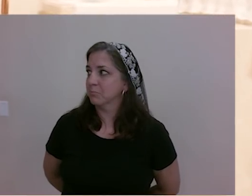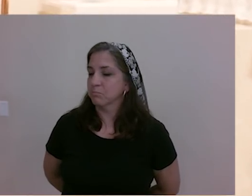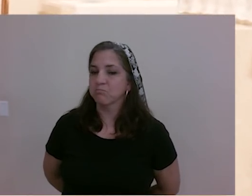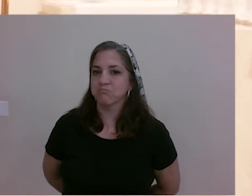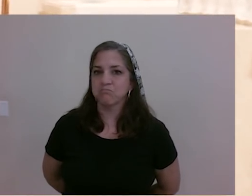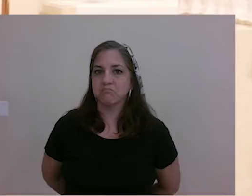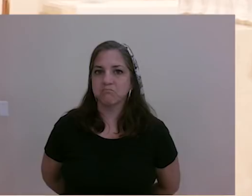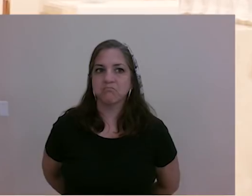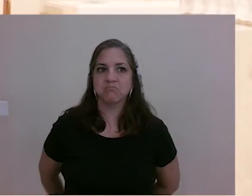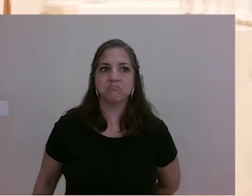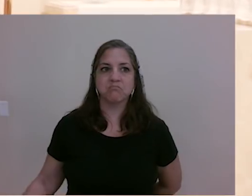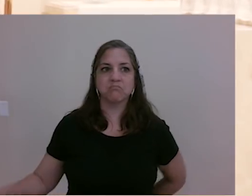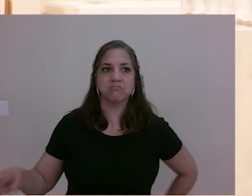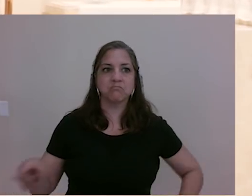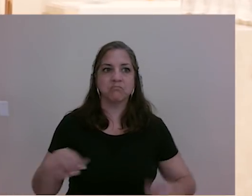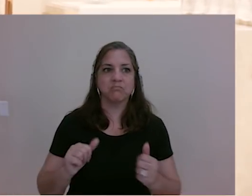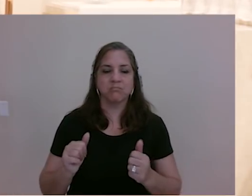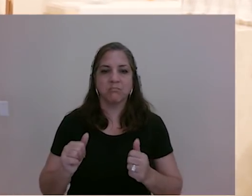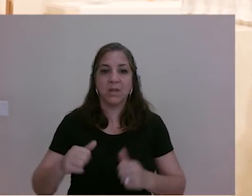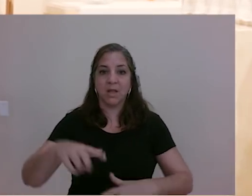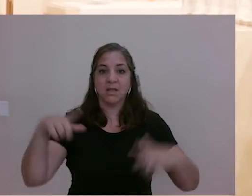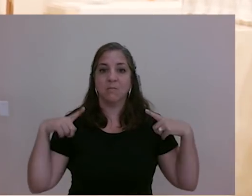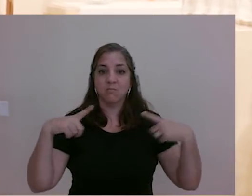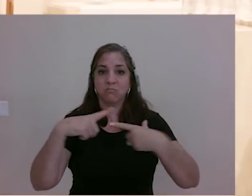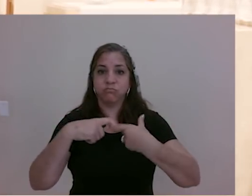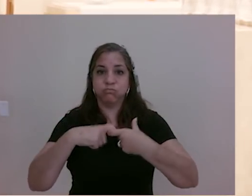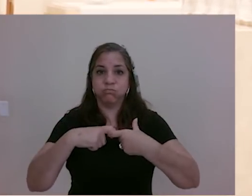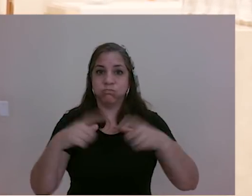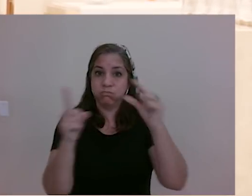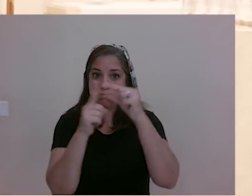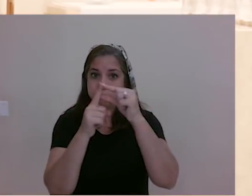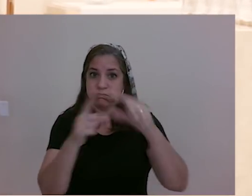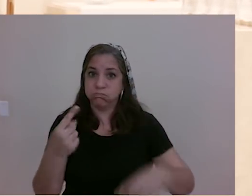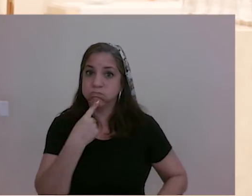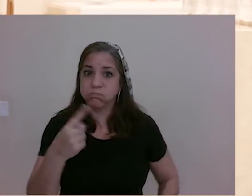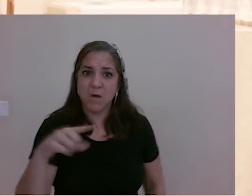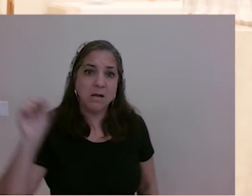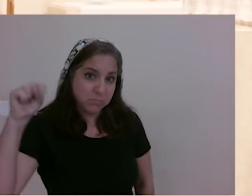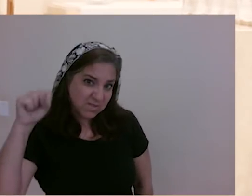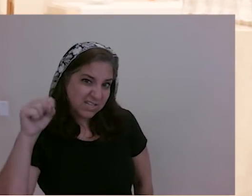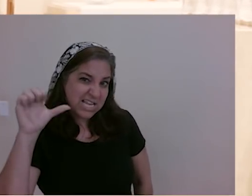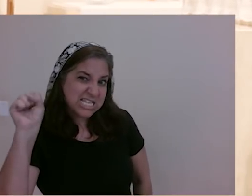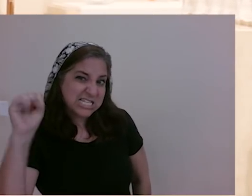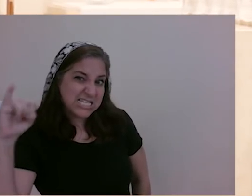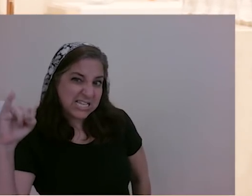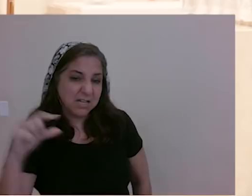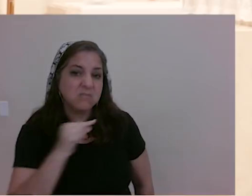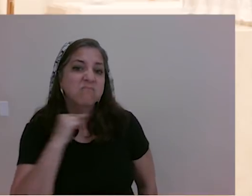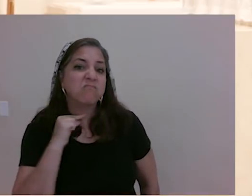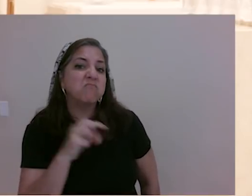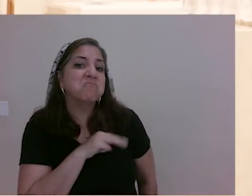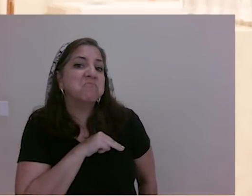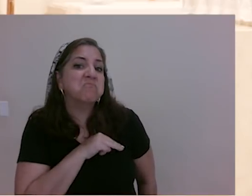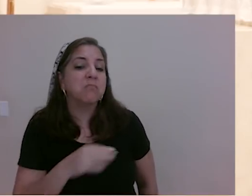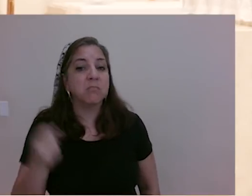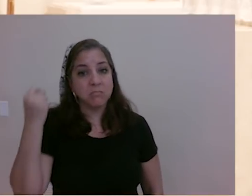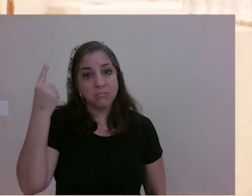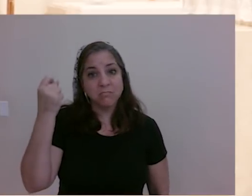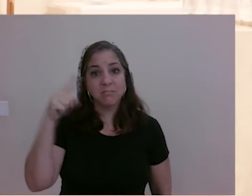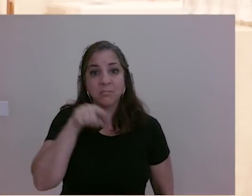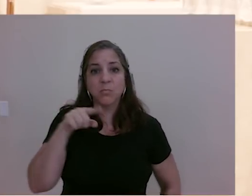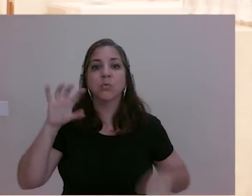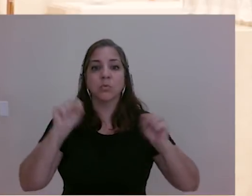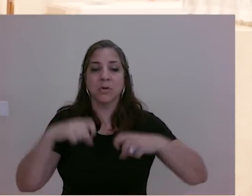Padre Martín. He oído que puede celebrar la misa en español, ¿sí? Father Martin, I understand you